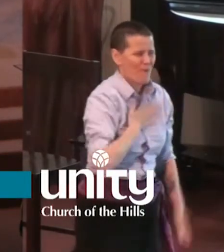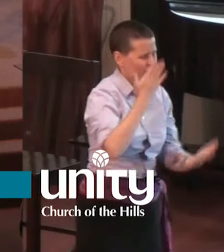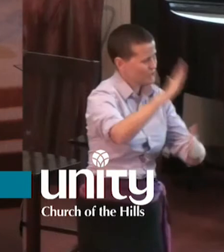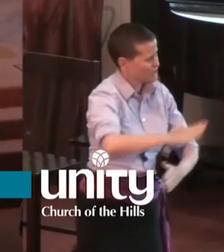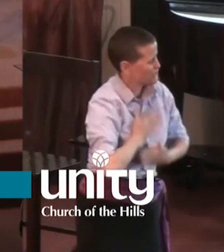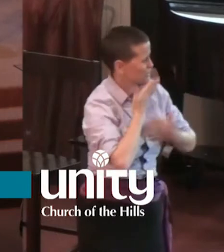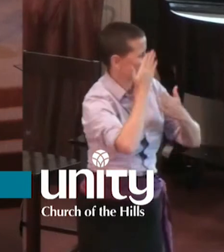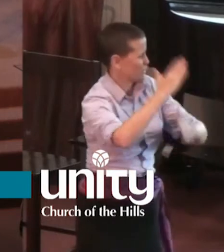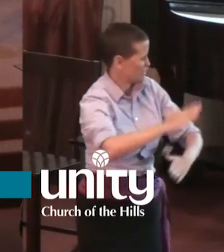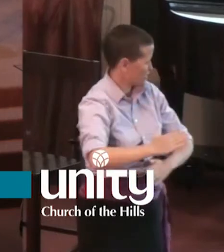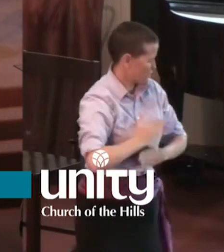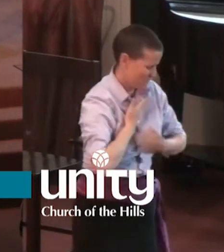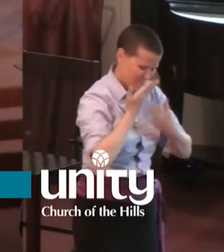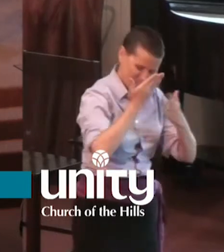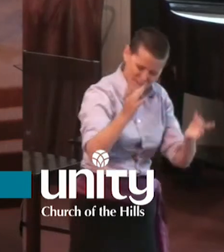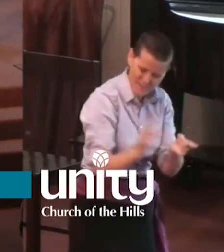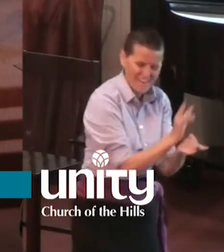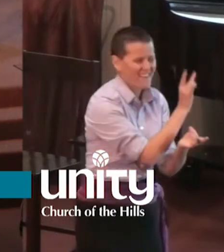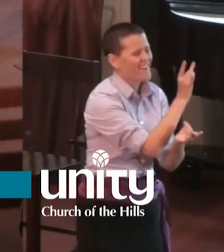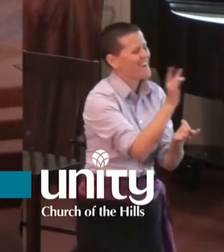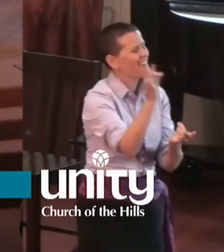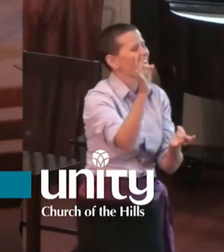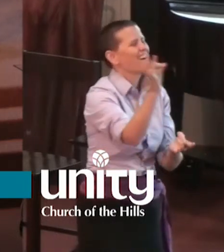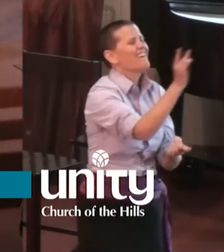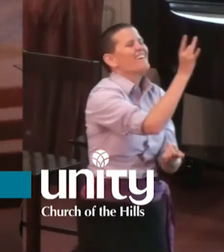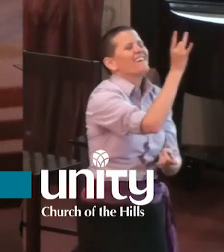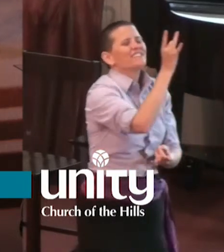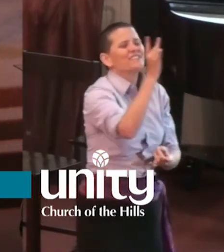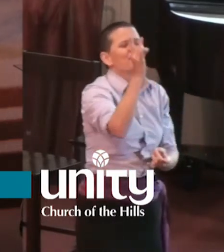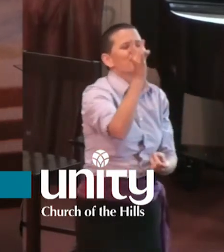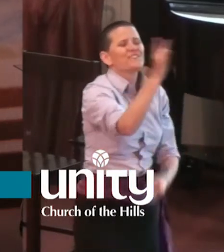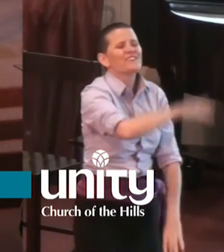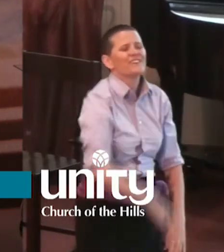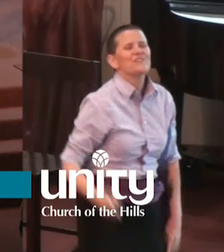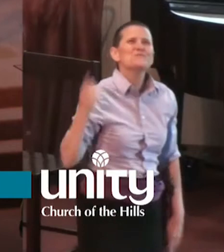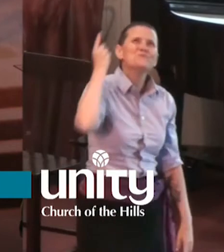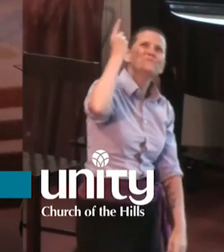of my joy. Spirit, you